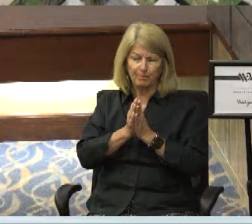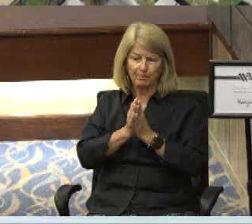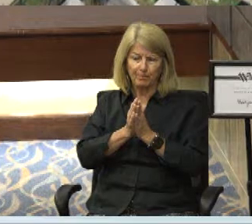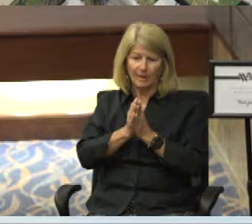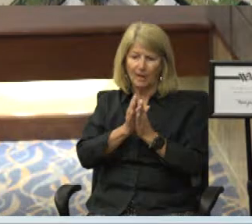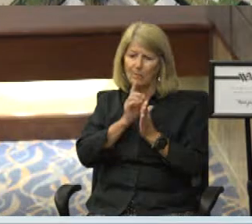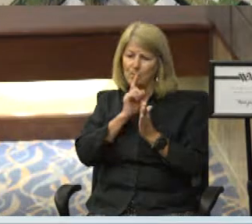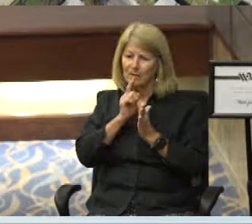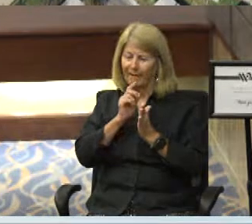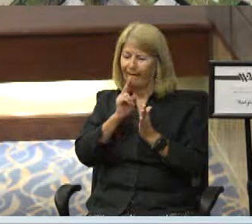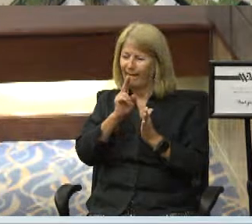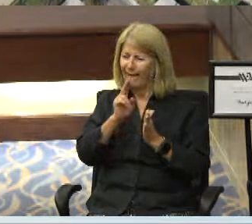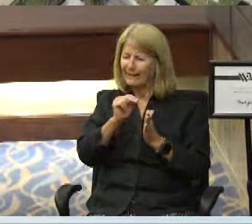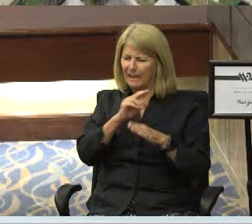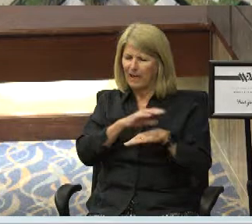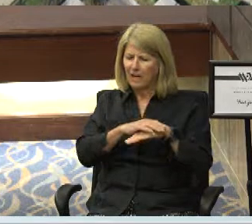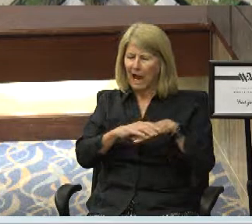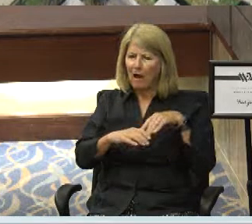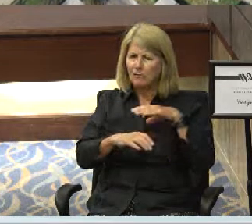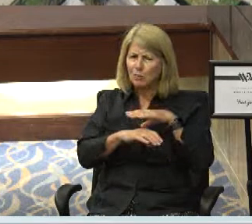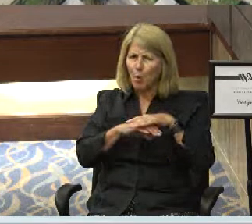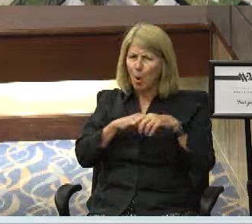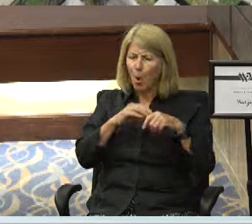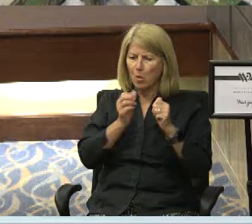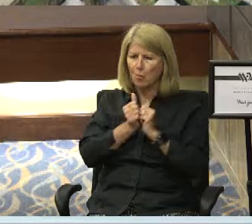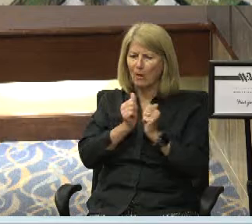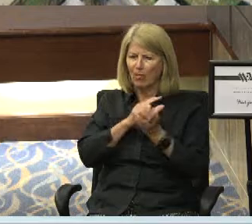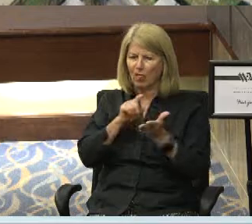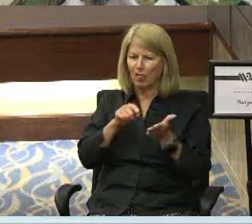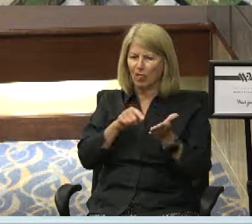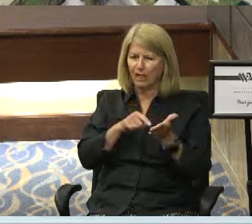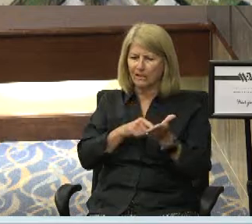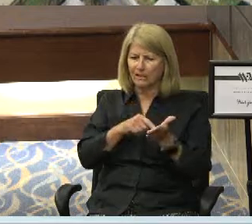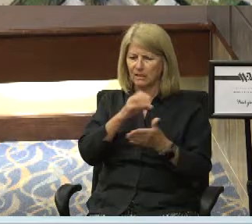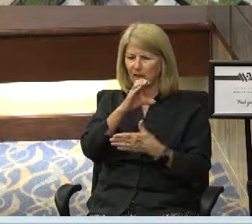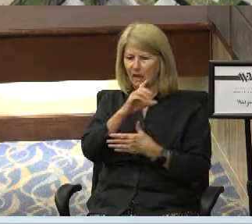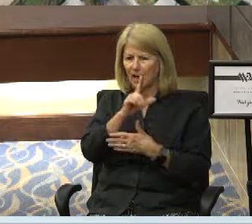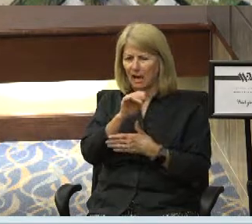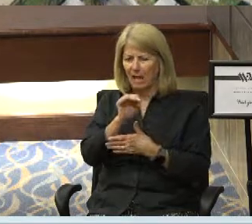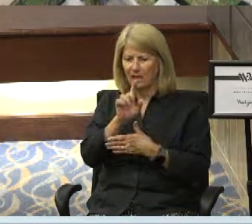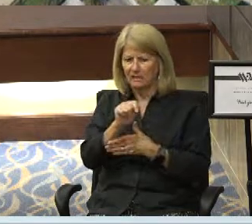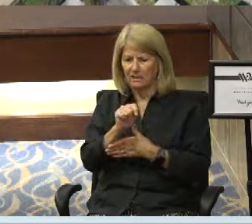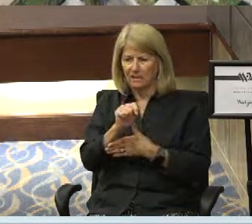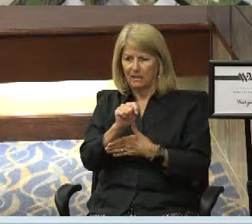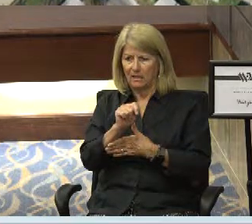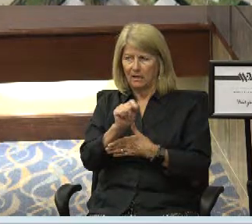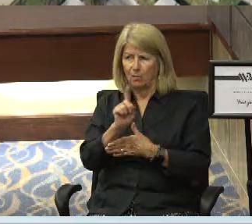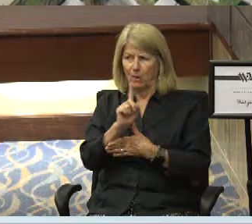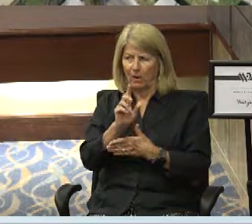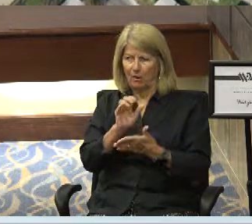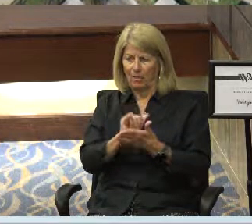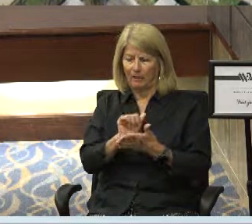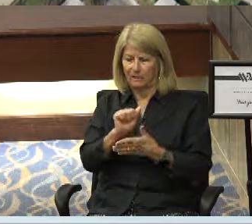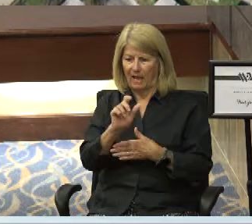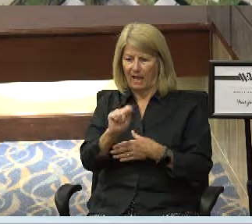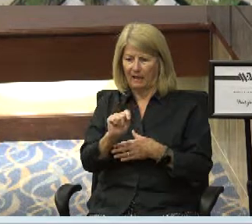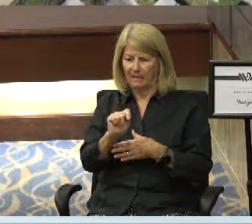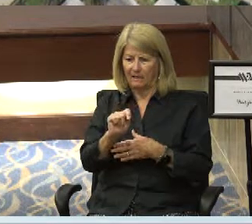I'm real uncomfortable with this, Clint, where it's at.